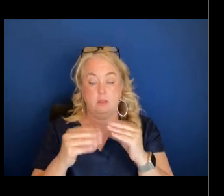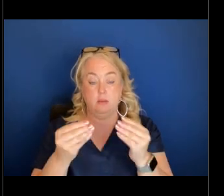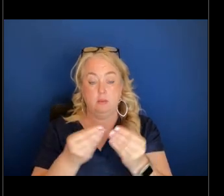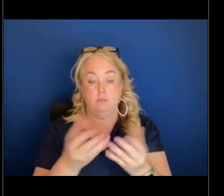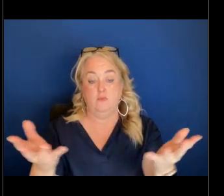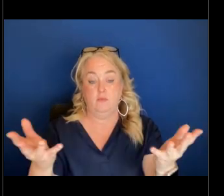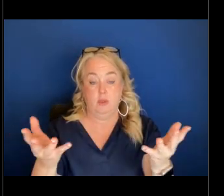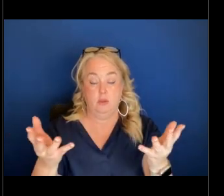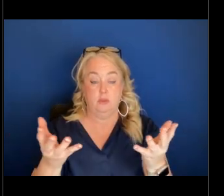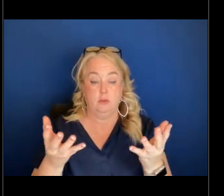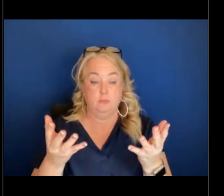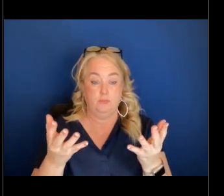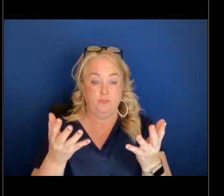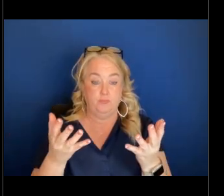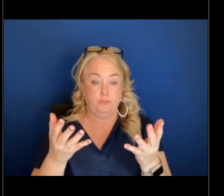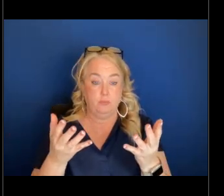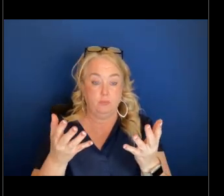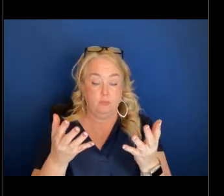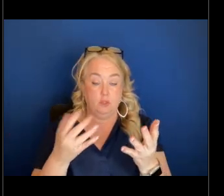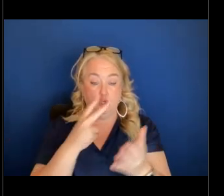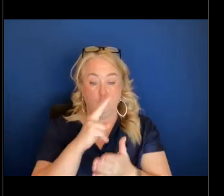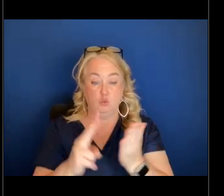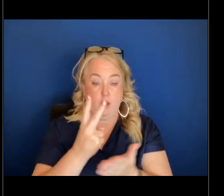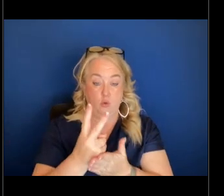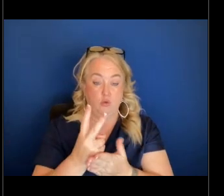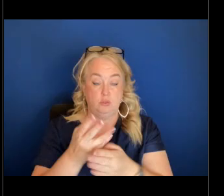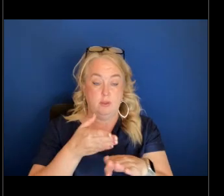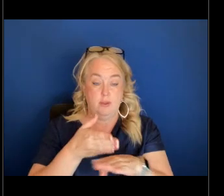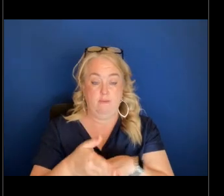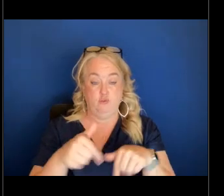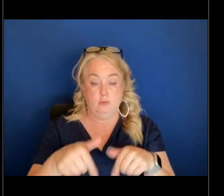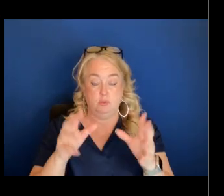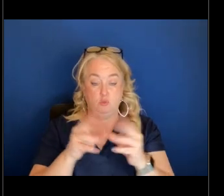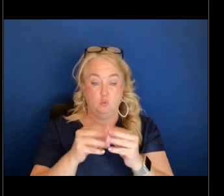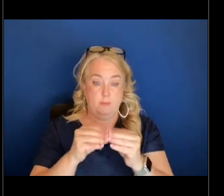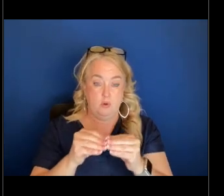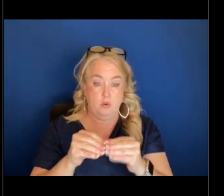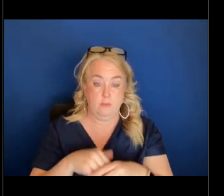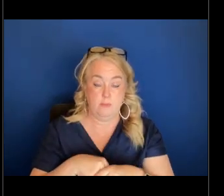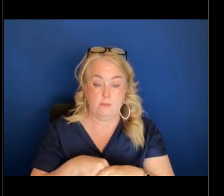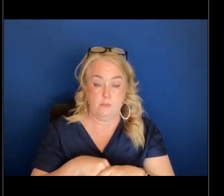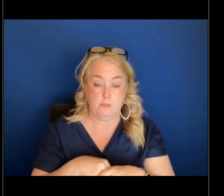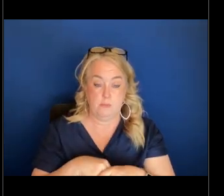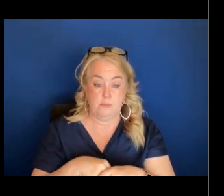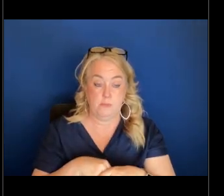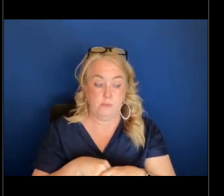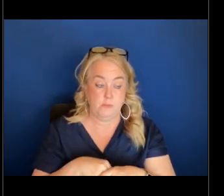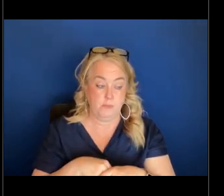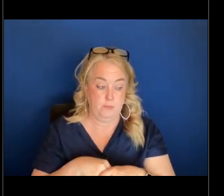participants 2 hours after the end of the webinar.